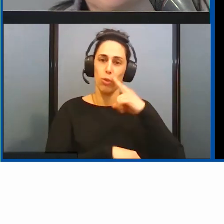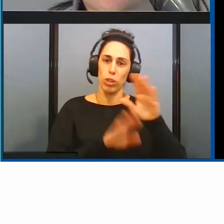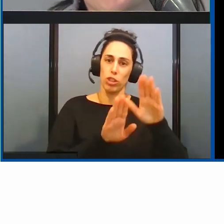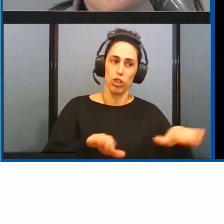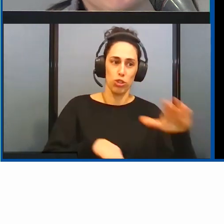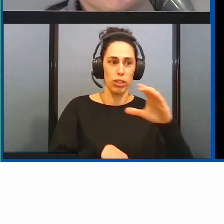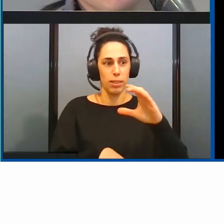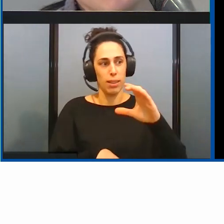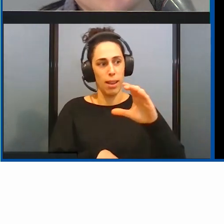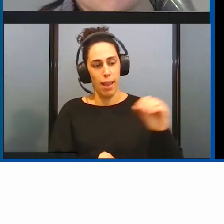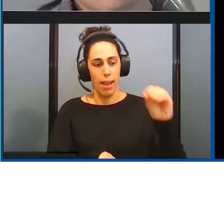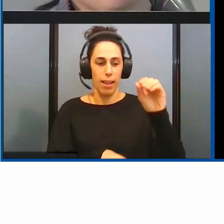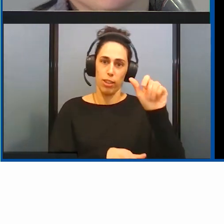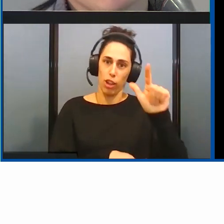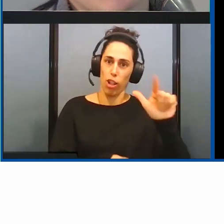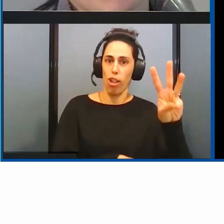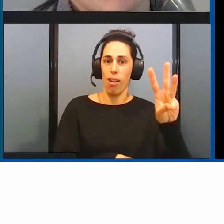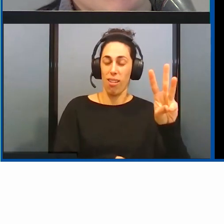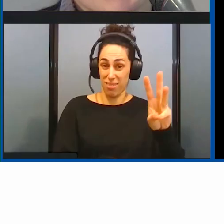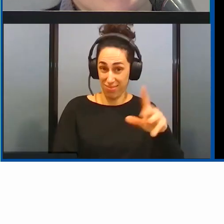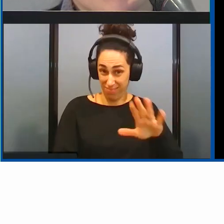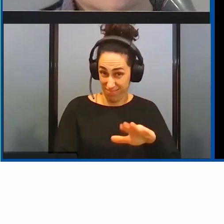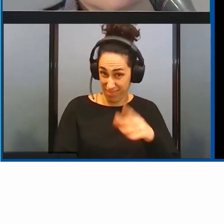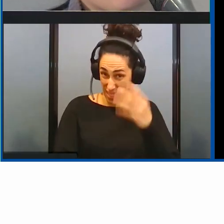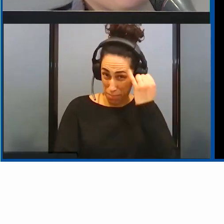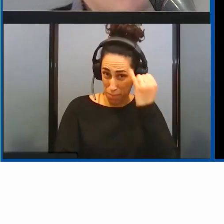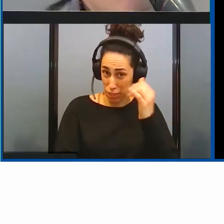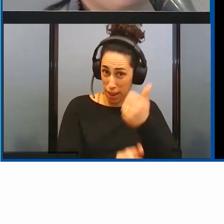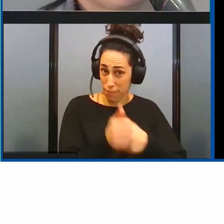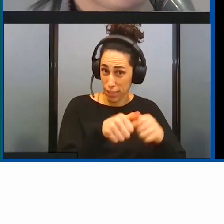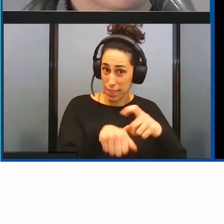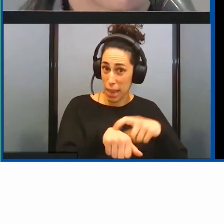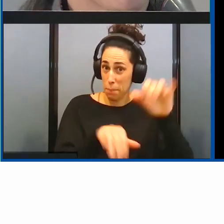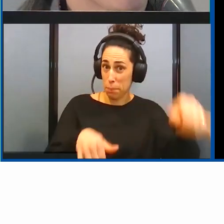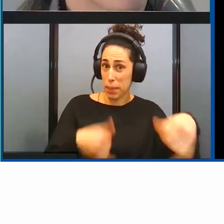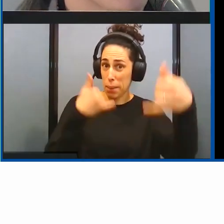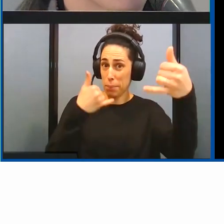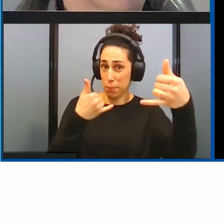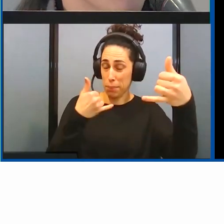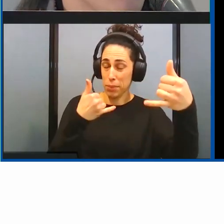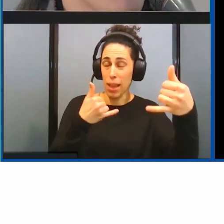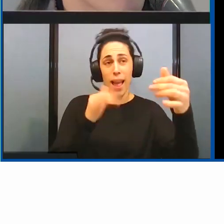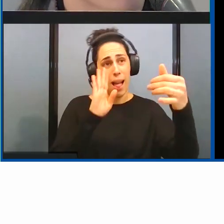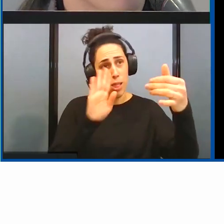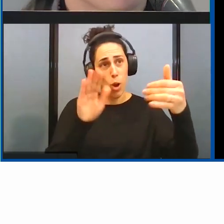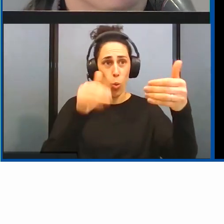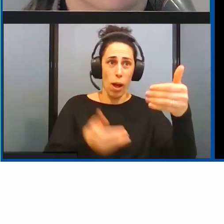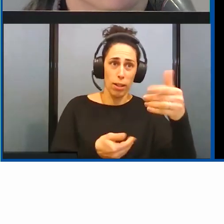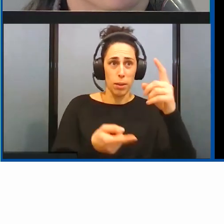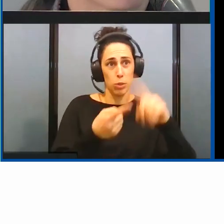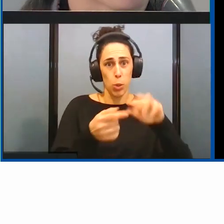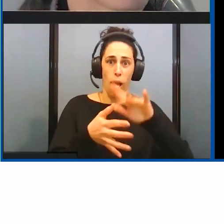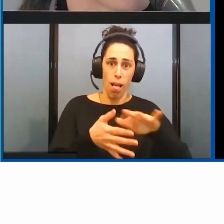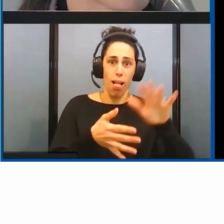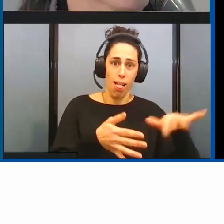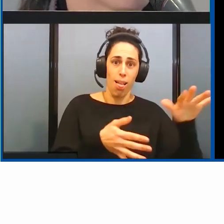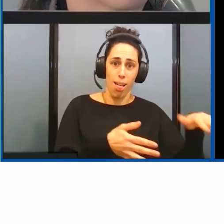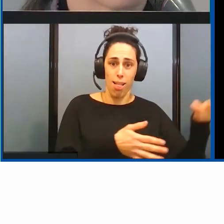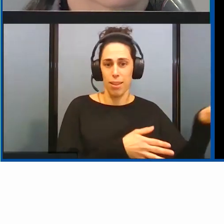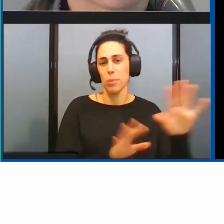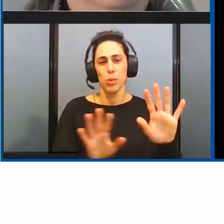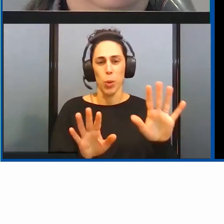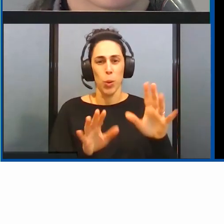It's a bit of a mouthful. Nobody really liked it. So we operate as Justice for Children and Youth. That's what we're known to in the